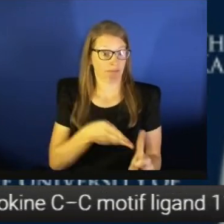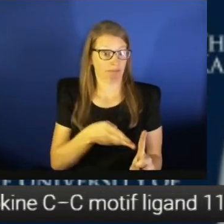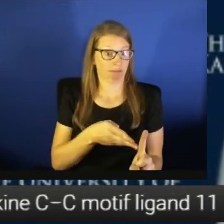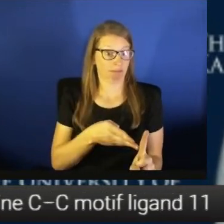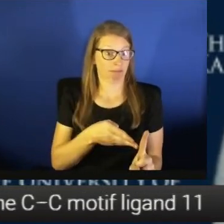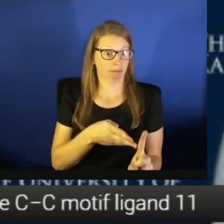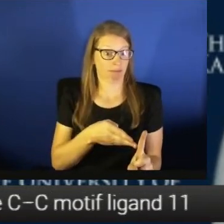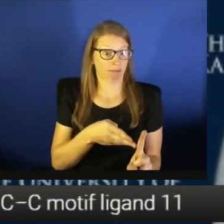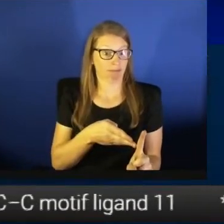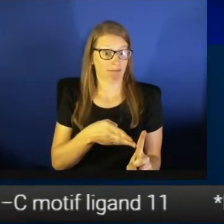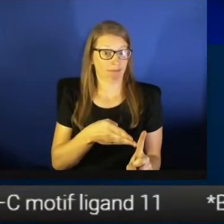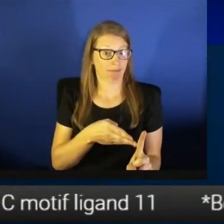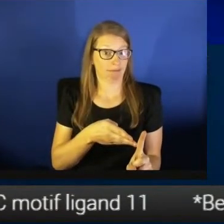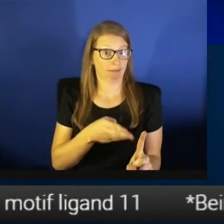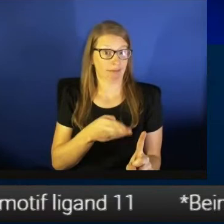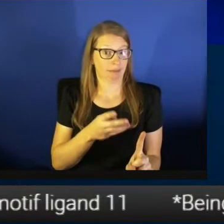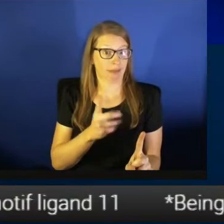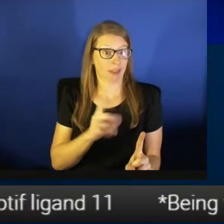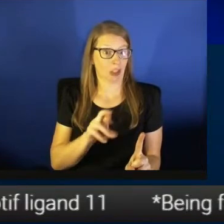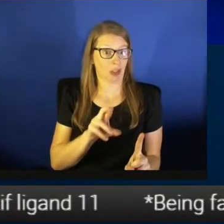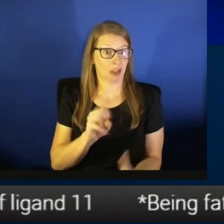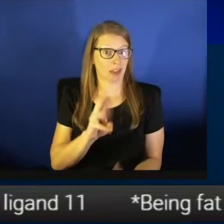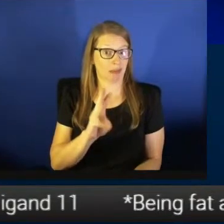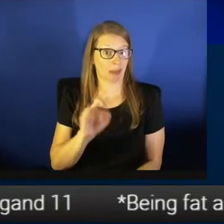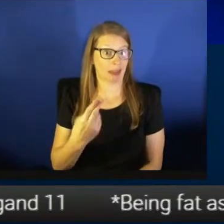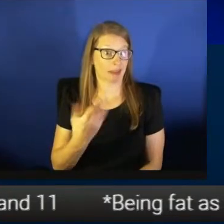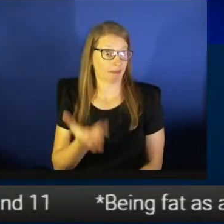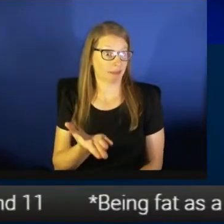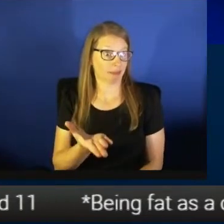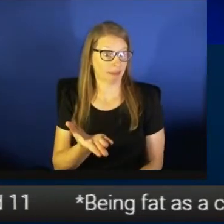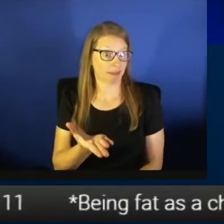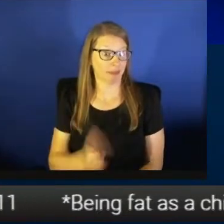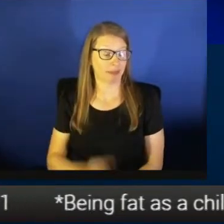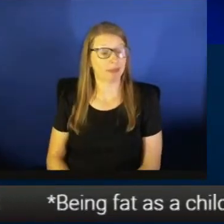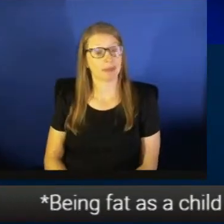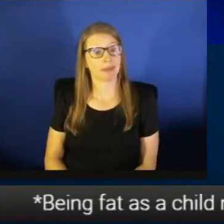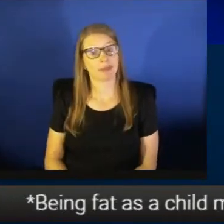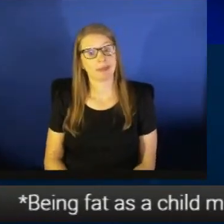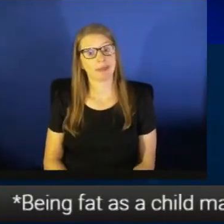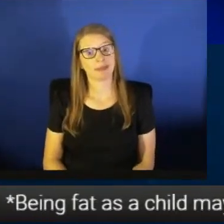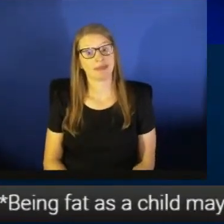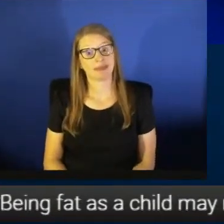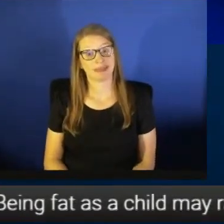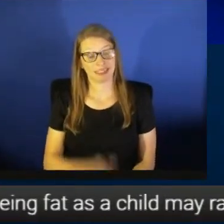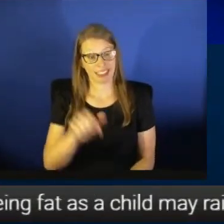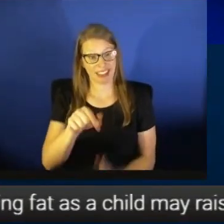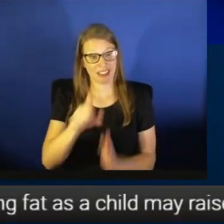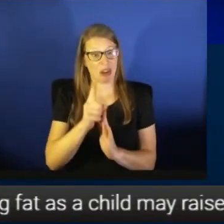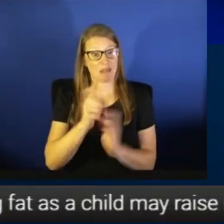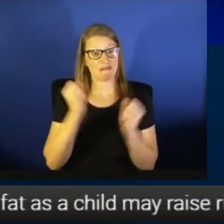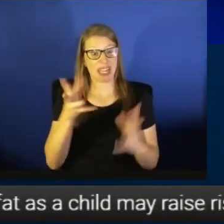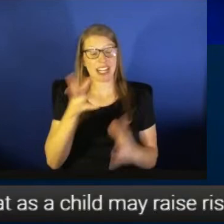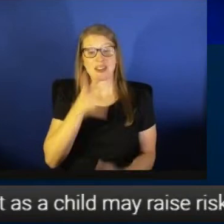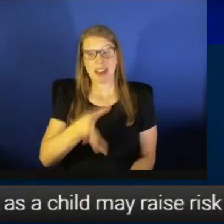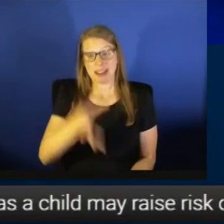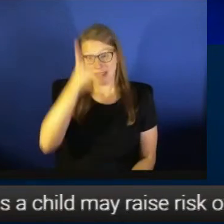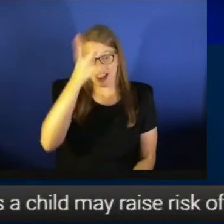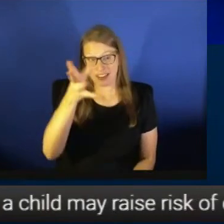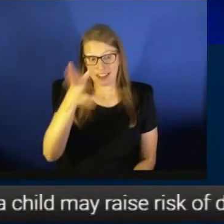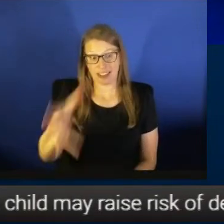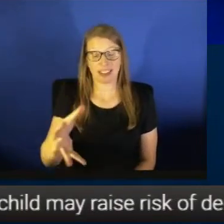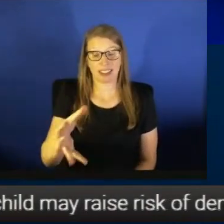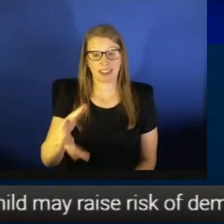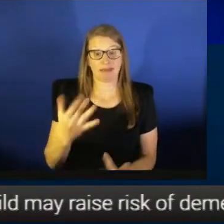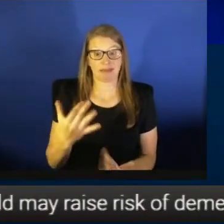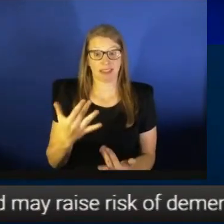for any other kind of clinical questions about that. Well, Dr. Smith, I think this is the moment a lot of grandparents have been waiting for, and because kids have had to stay away from their